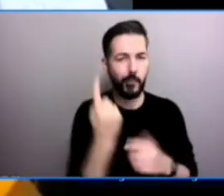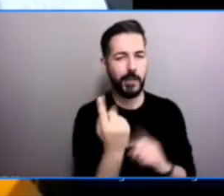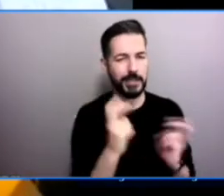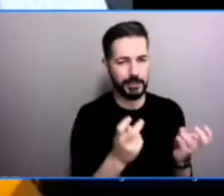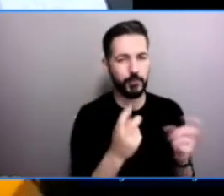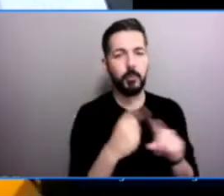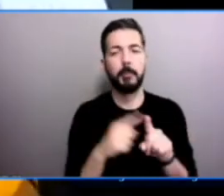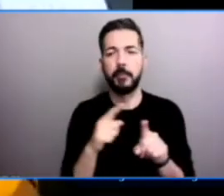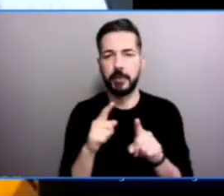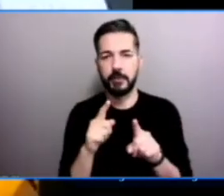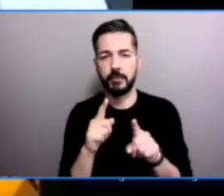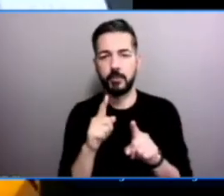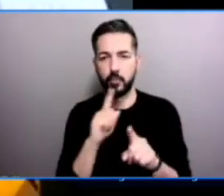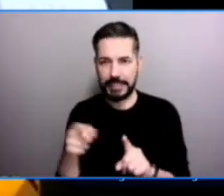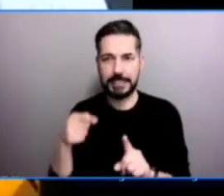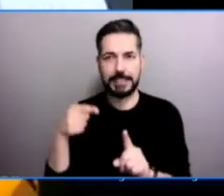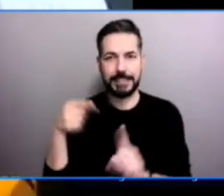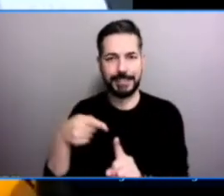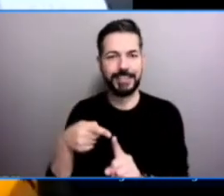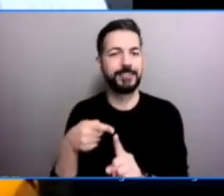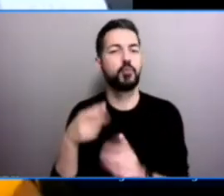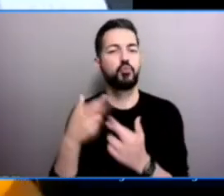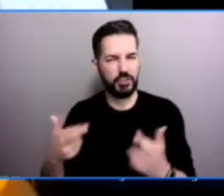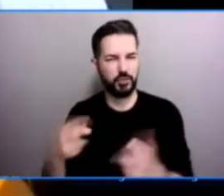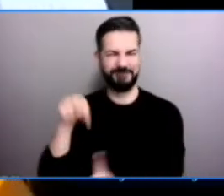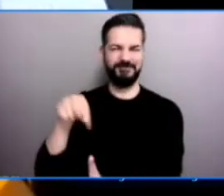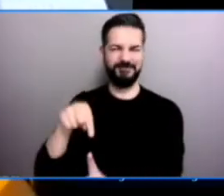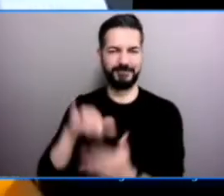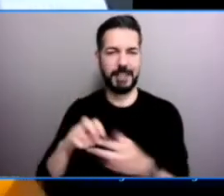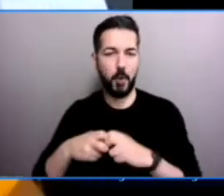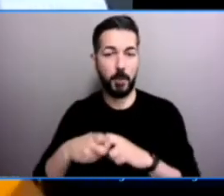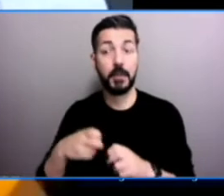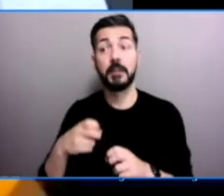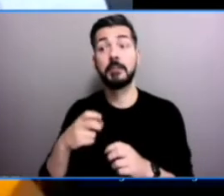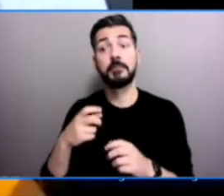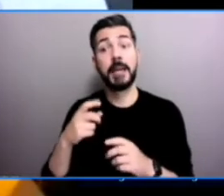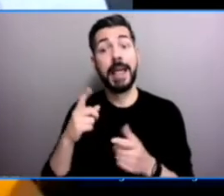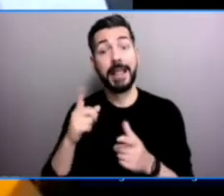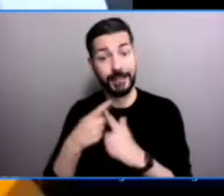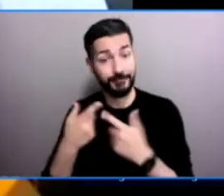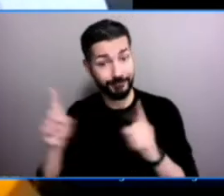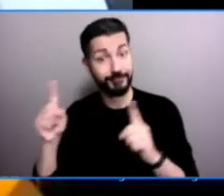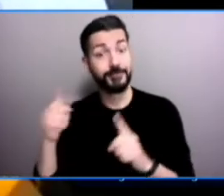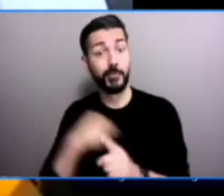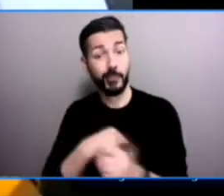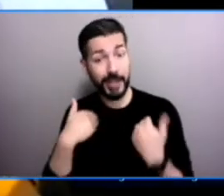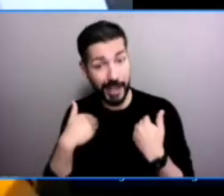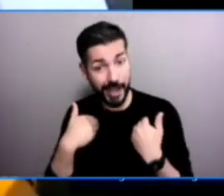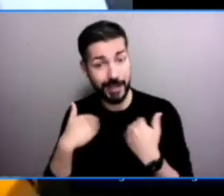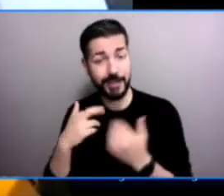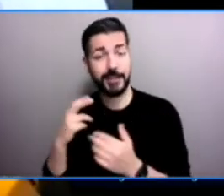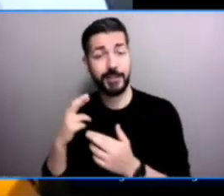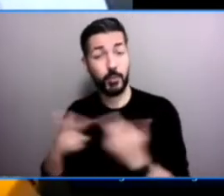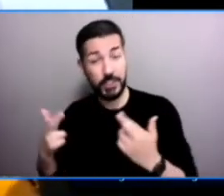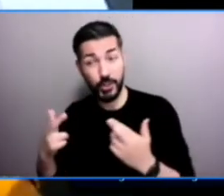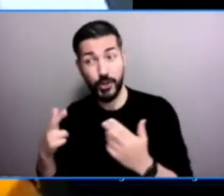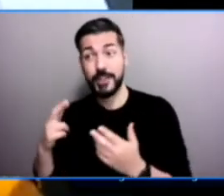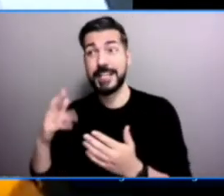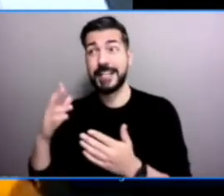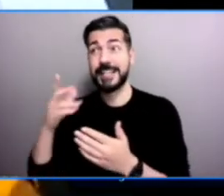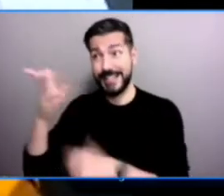Go ahead, Katrina. Okay. Yes. So for context, I didn't get banned until September. So we had to rely